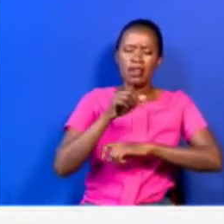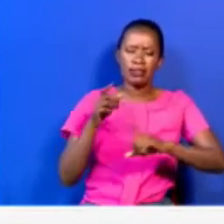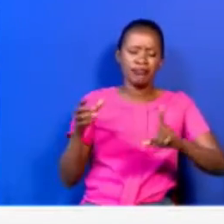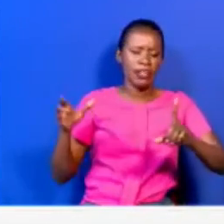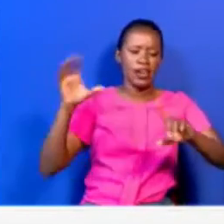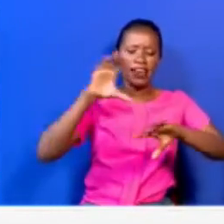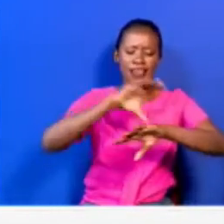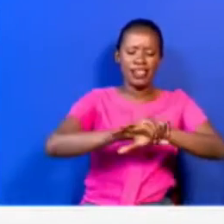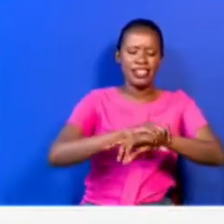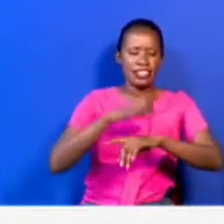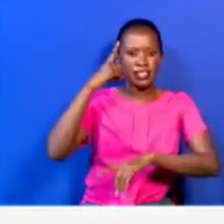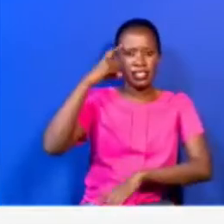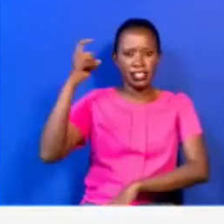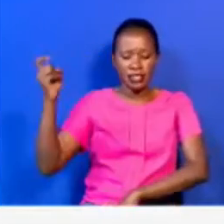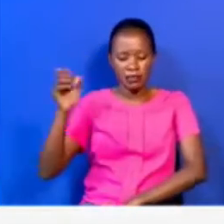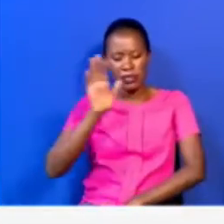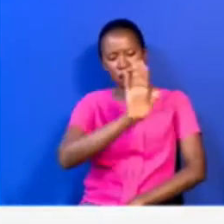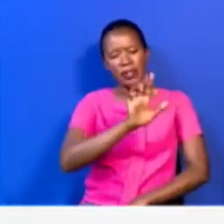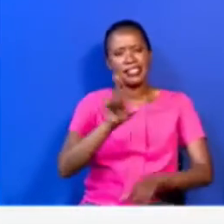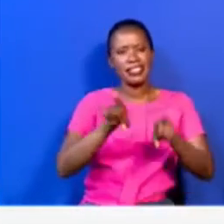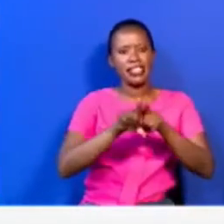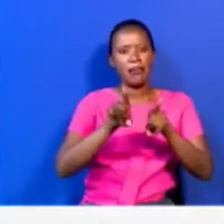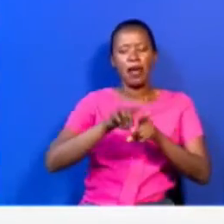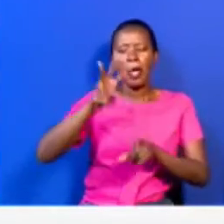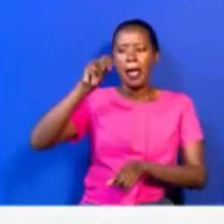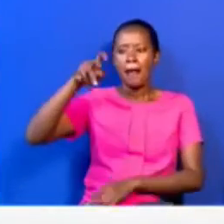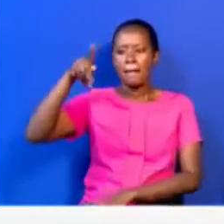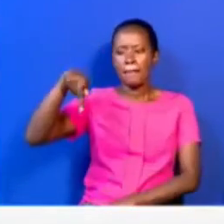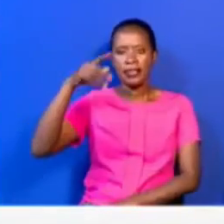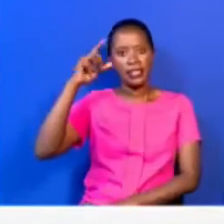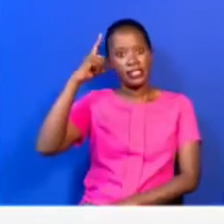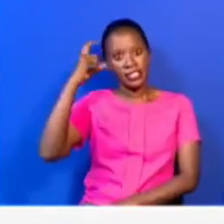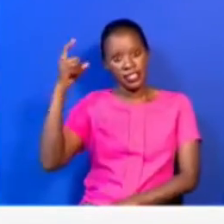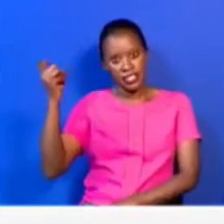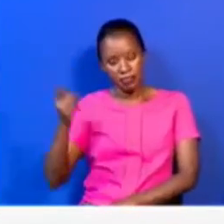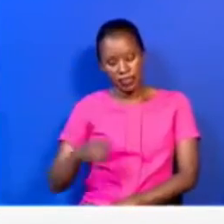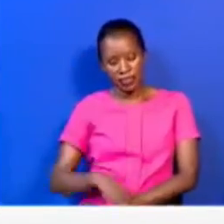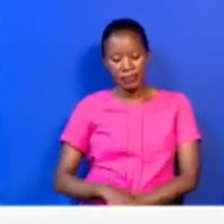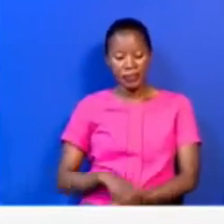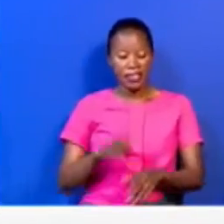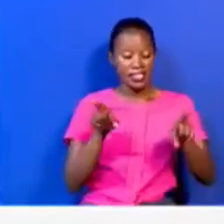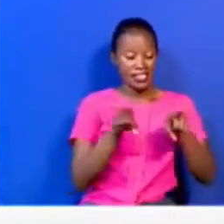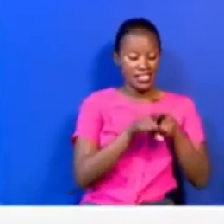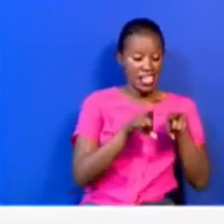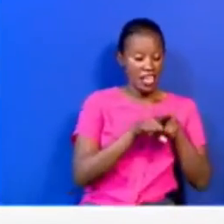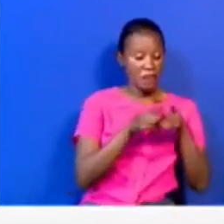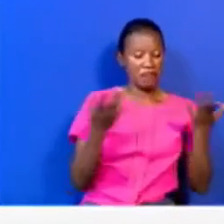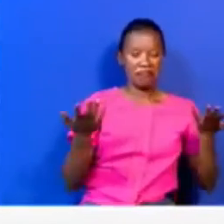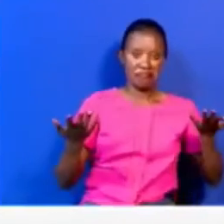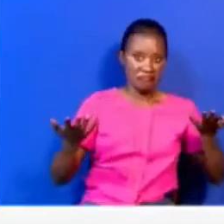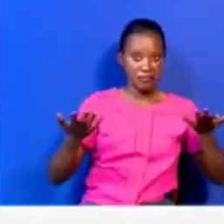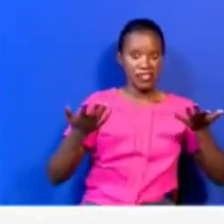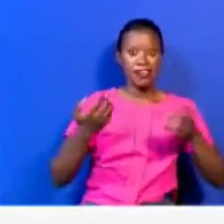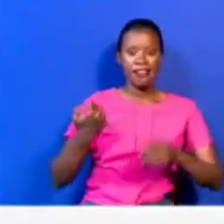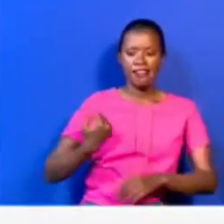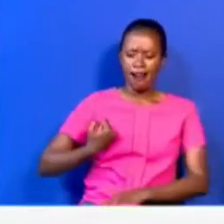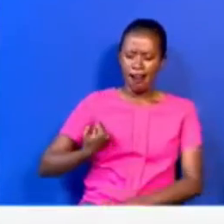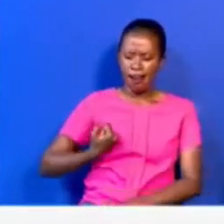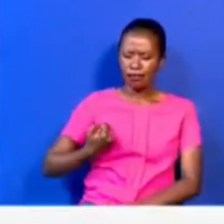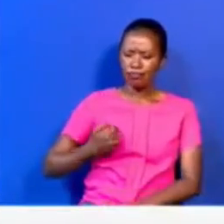fulfill my dreams and his dreams as well. Naye naibu mwalimu mkuu wa shule hiyo ya msingi ya Amani, Biroda